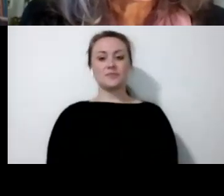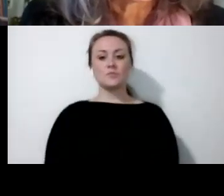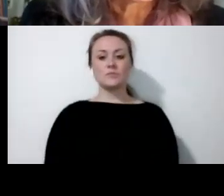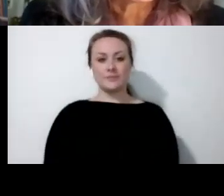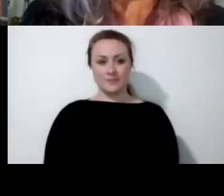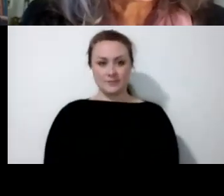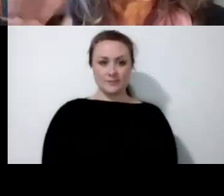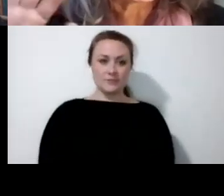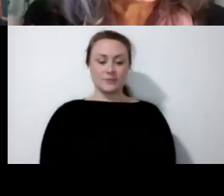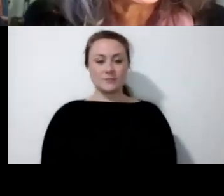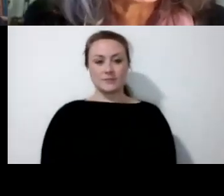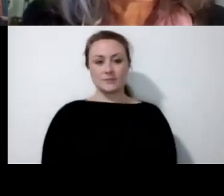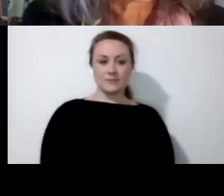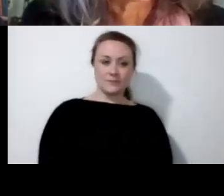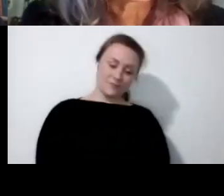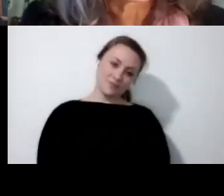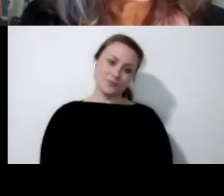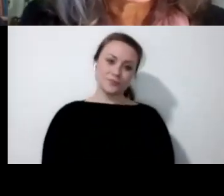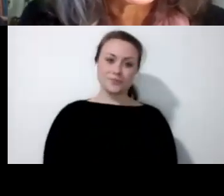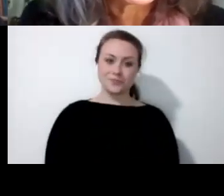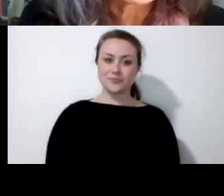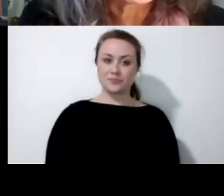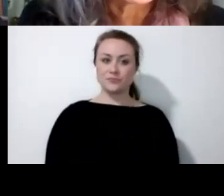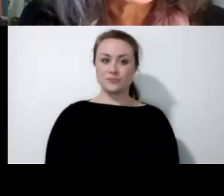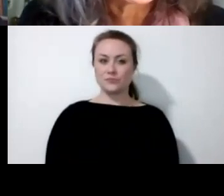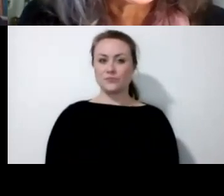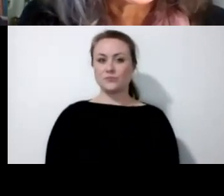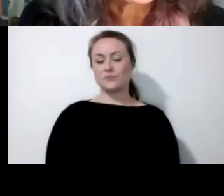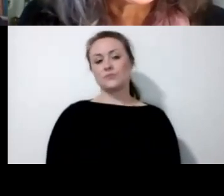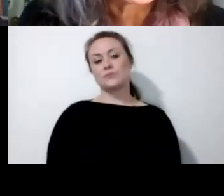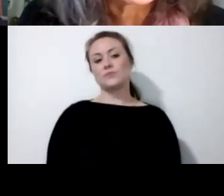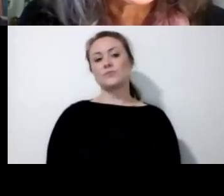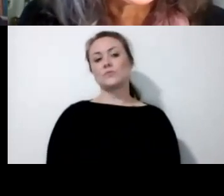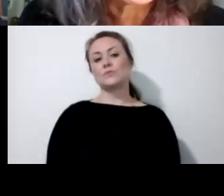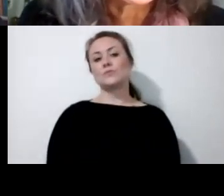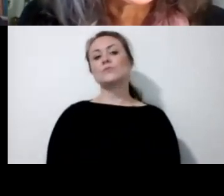Hello. Hello, Dr. Aniva. Yeah, this is what we're talking about.